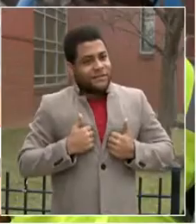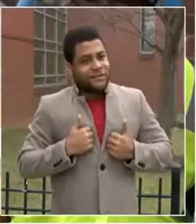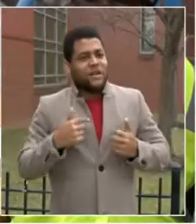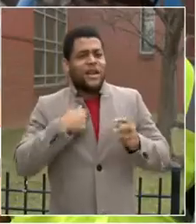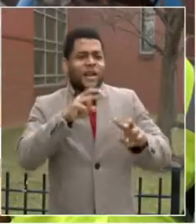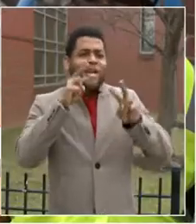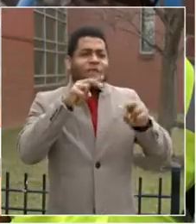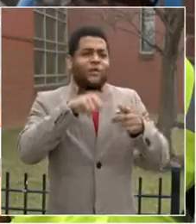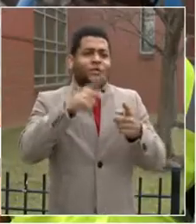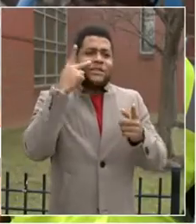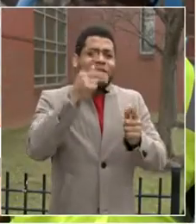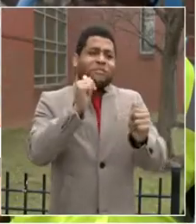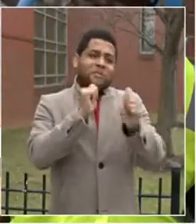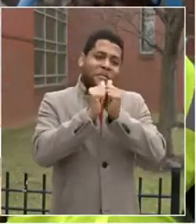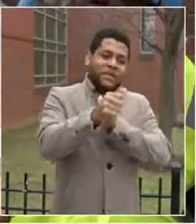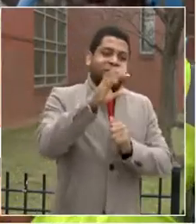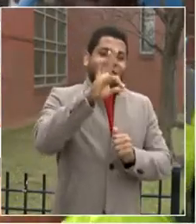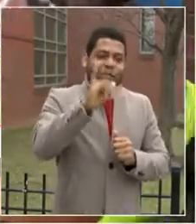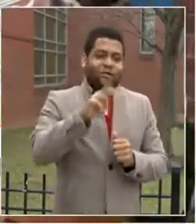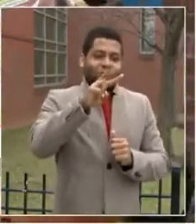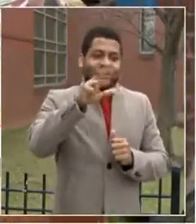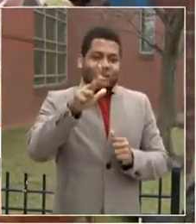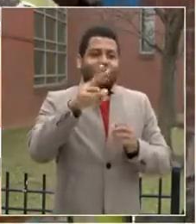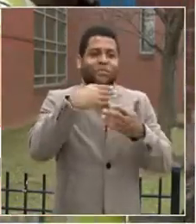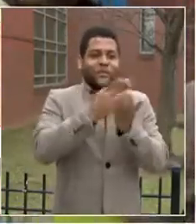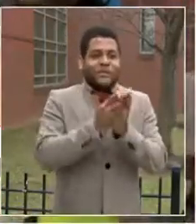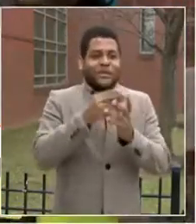of the FY23 budget. Thank you.